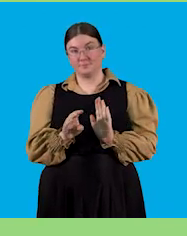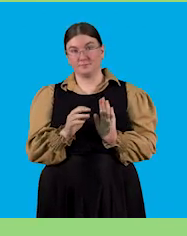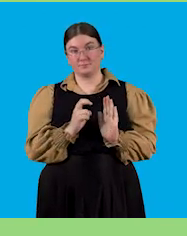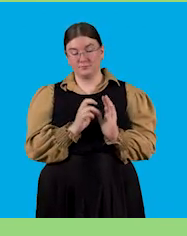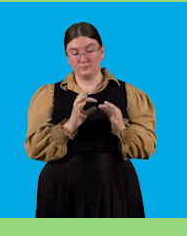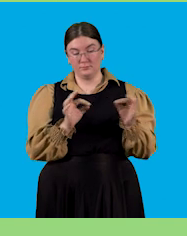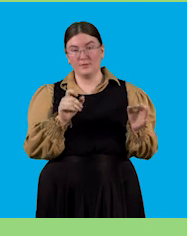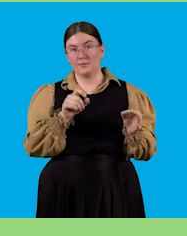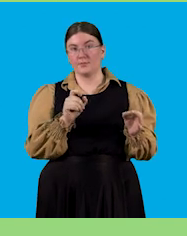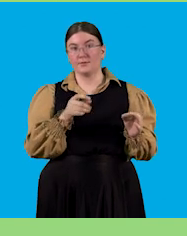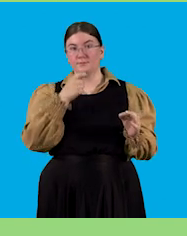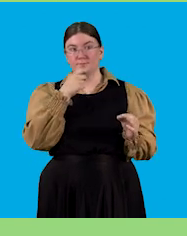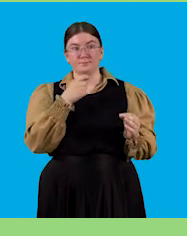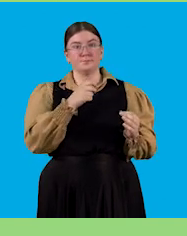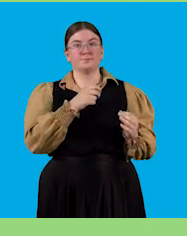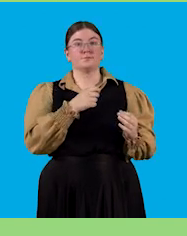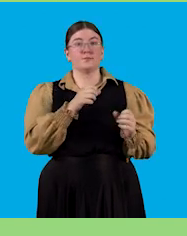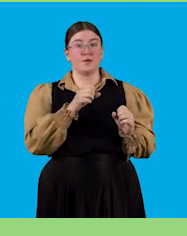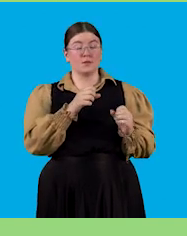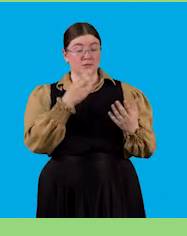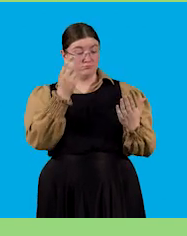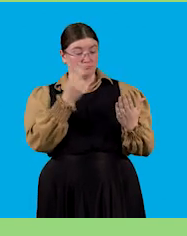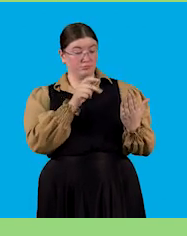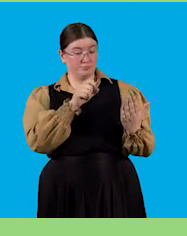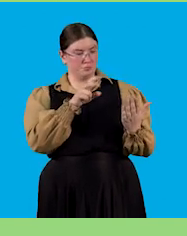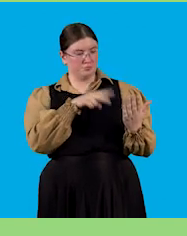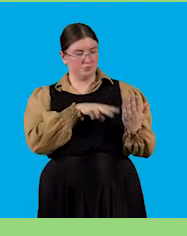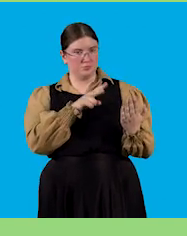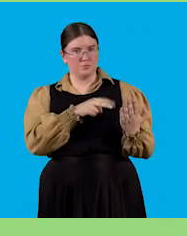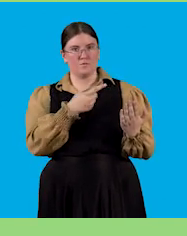diagram of the male reproductive system.